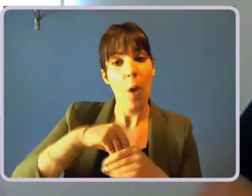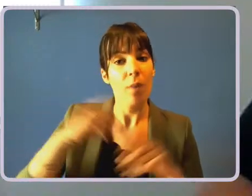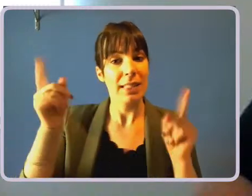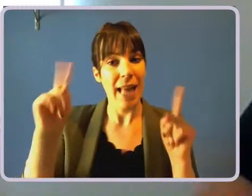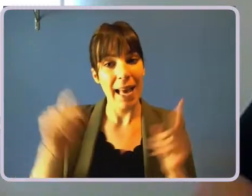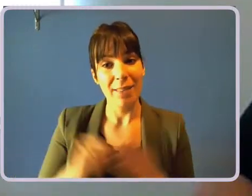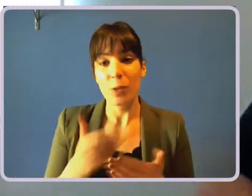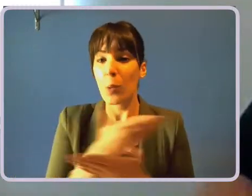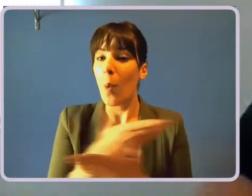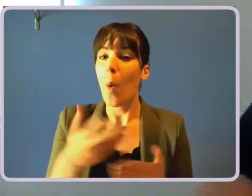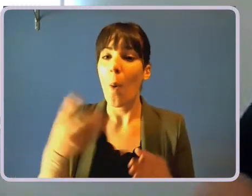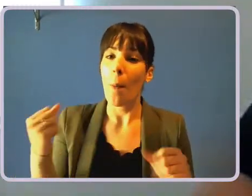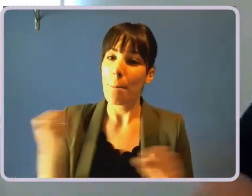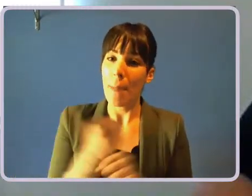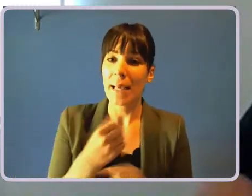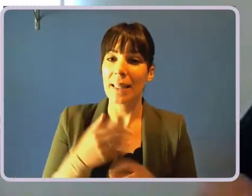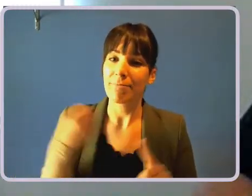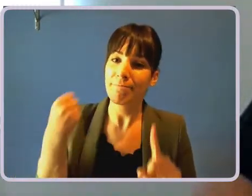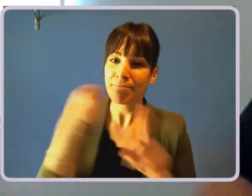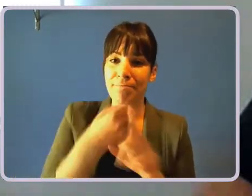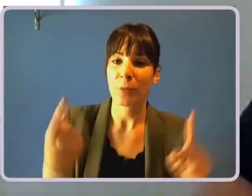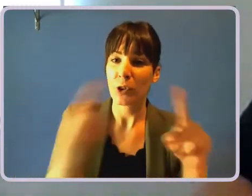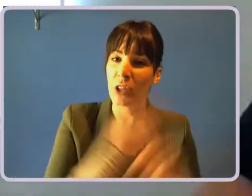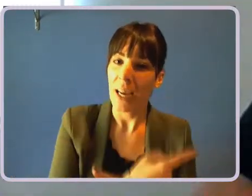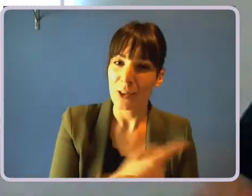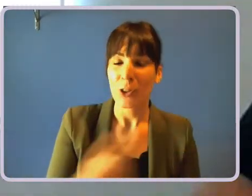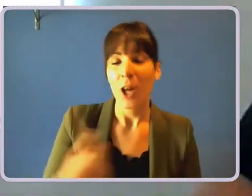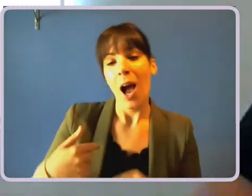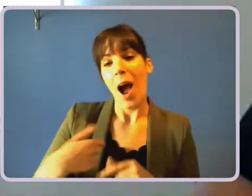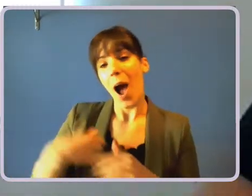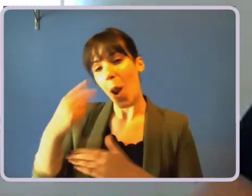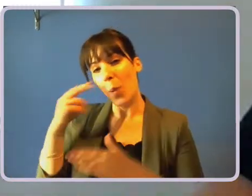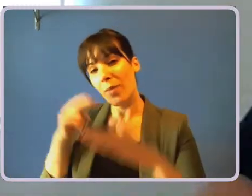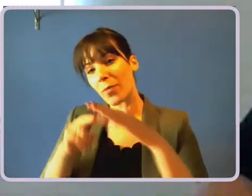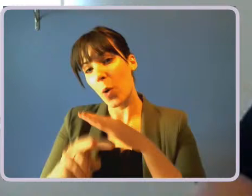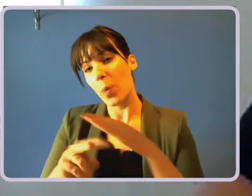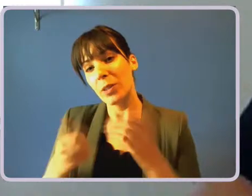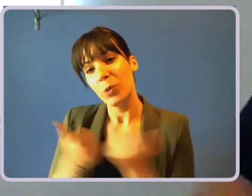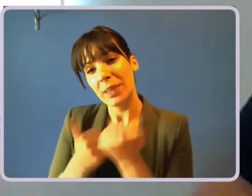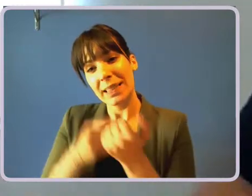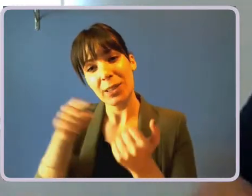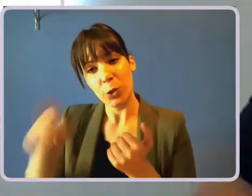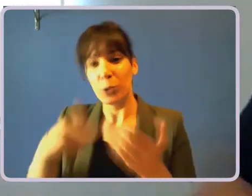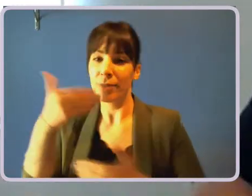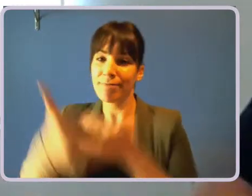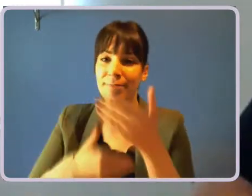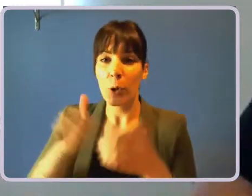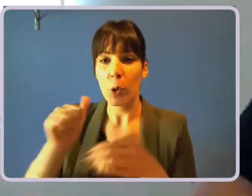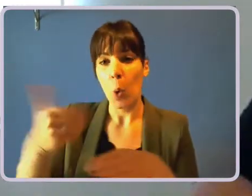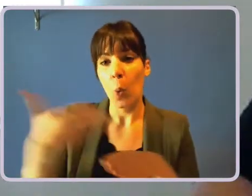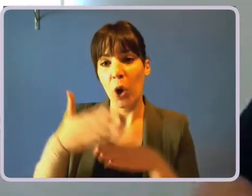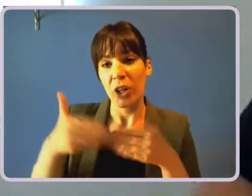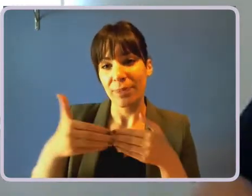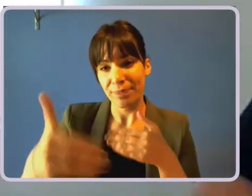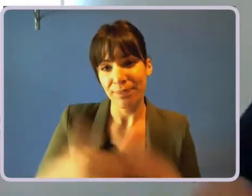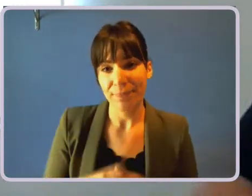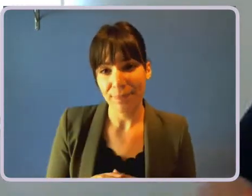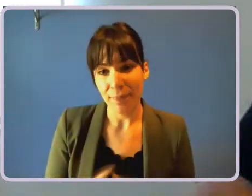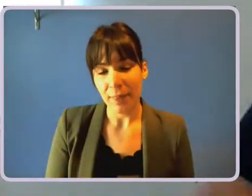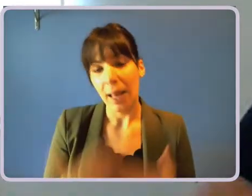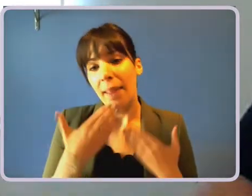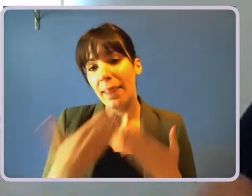look forward to assisting you to progress your work going forward from here. Thank you to the interpreters and